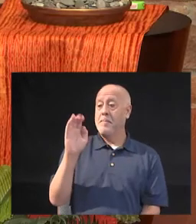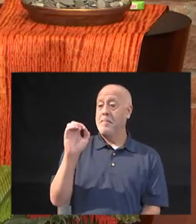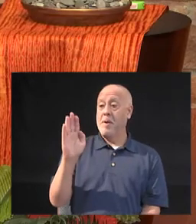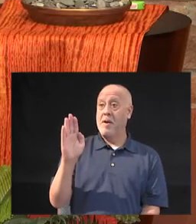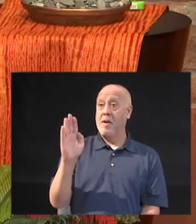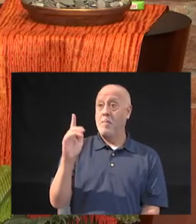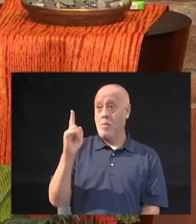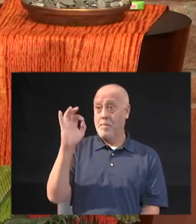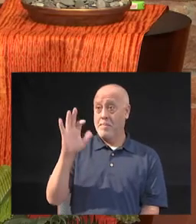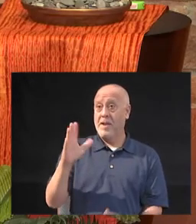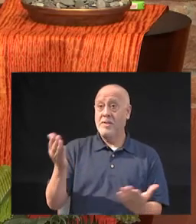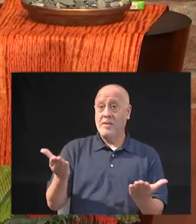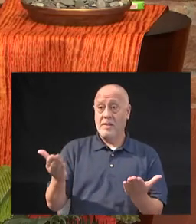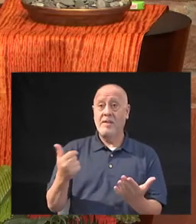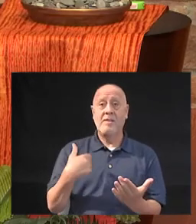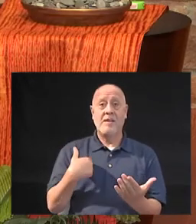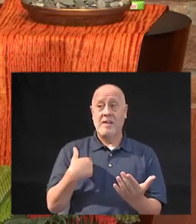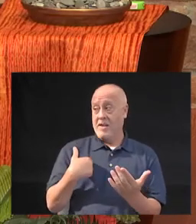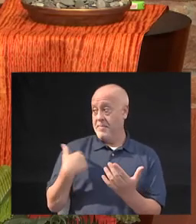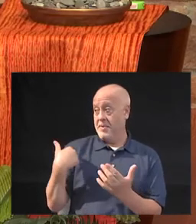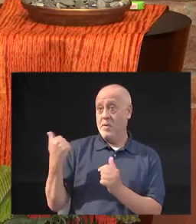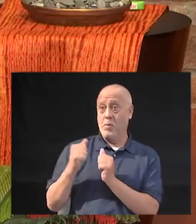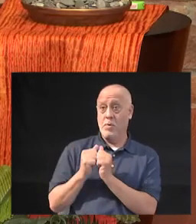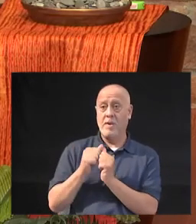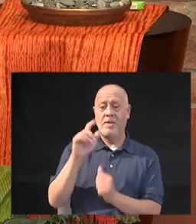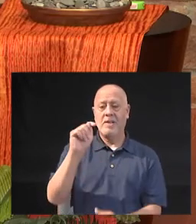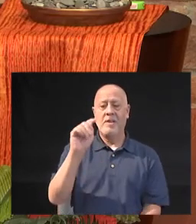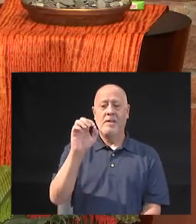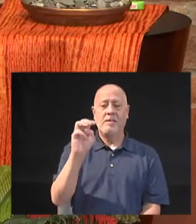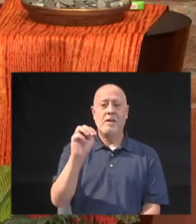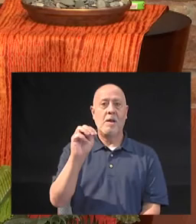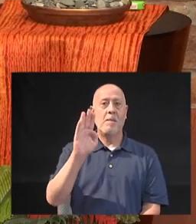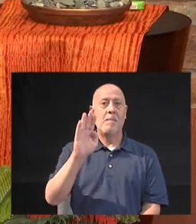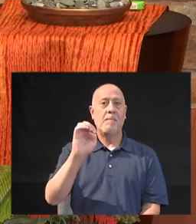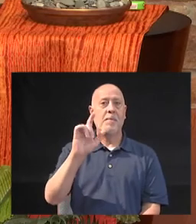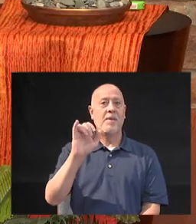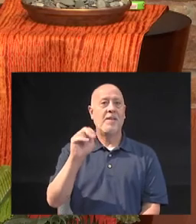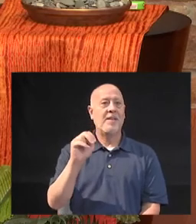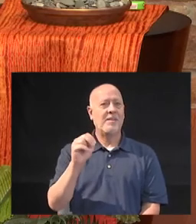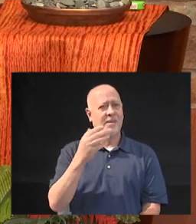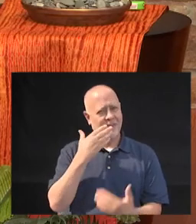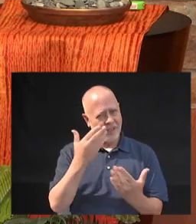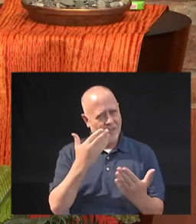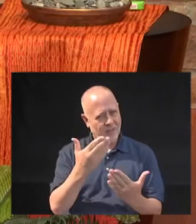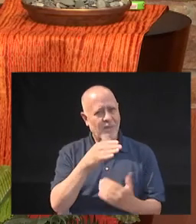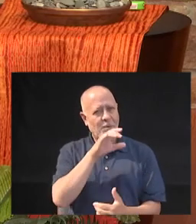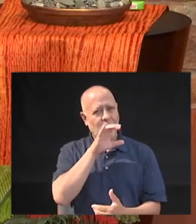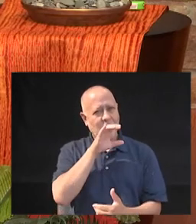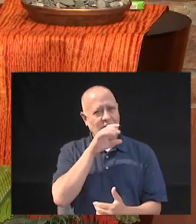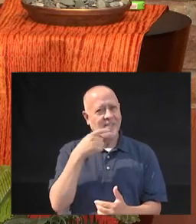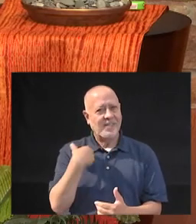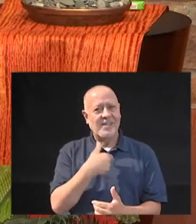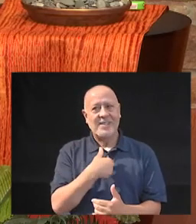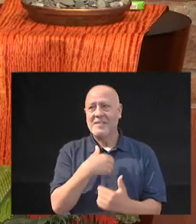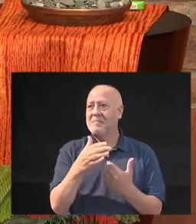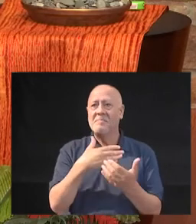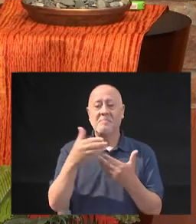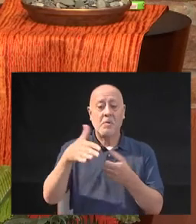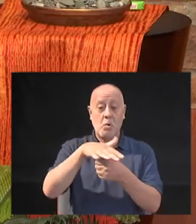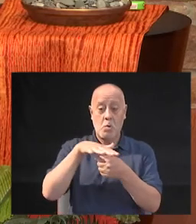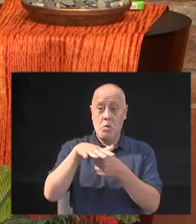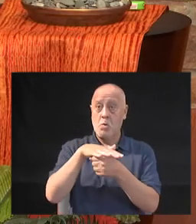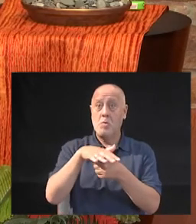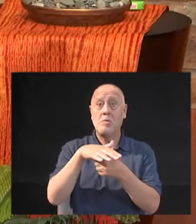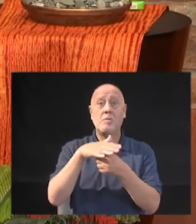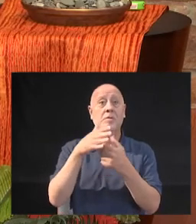the pastors on staff here. I'm joined this morning with Tom Berlin. We want to thank you for joining us. Wherever you are, here locally in the Northern